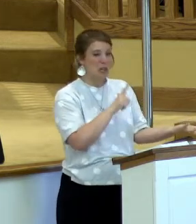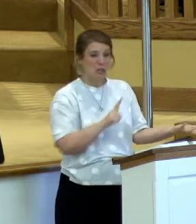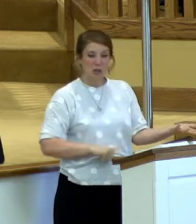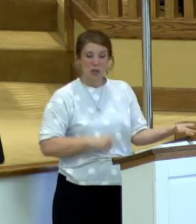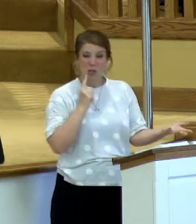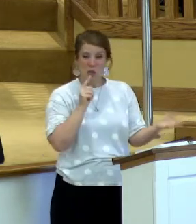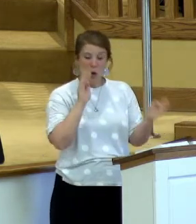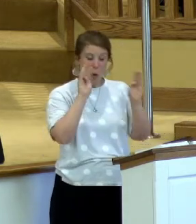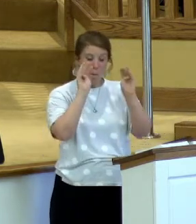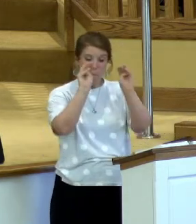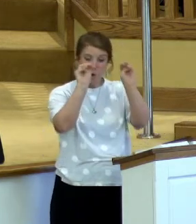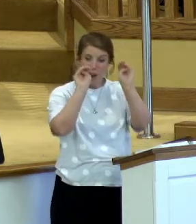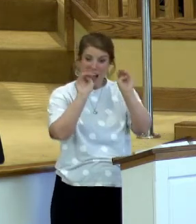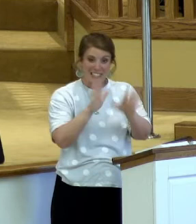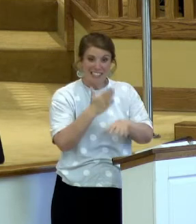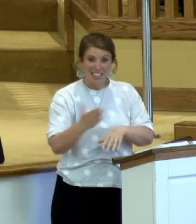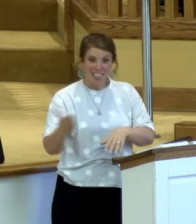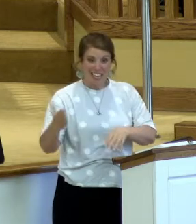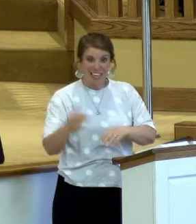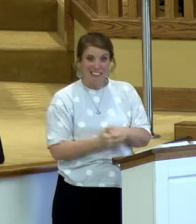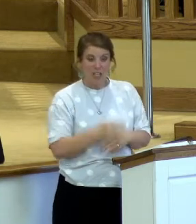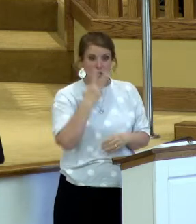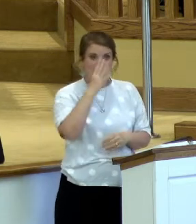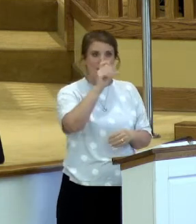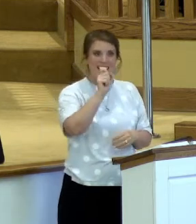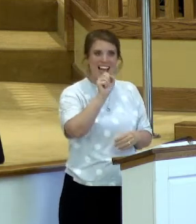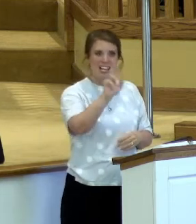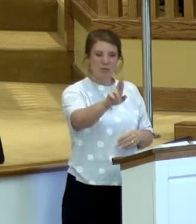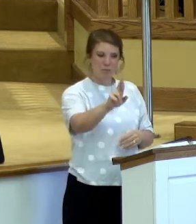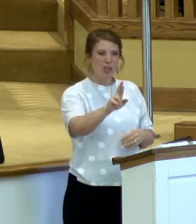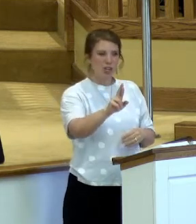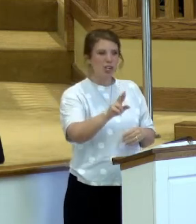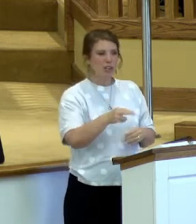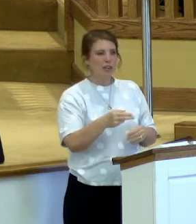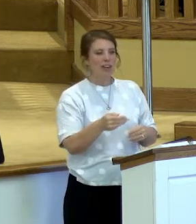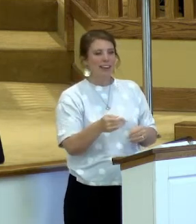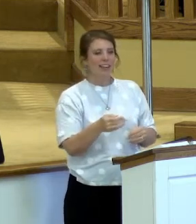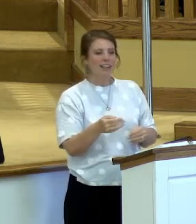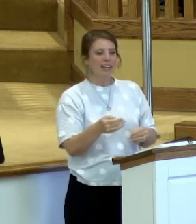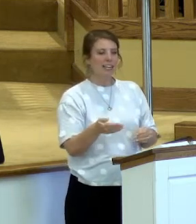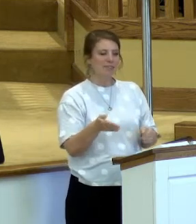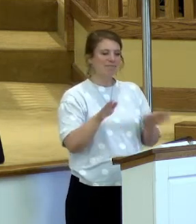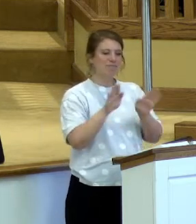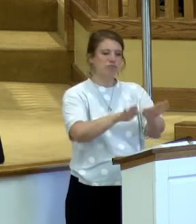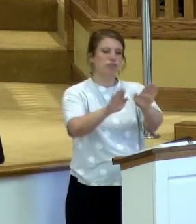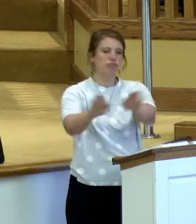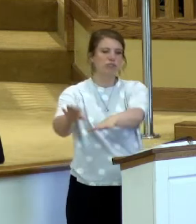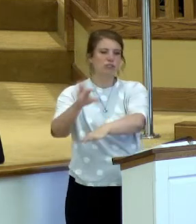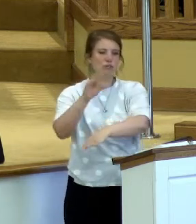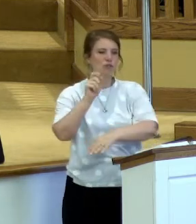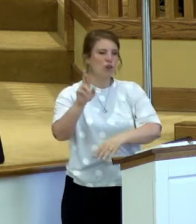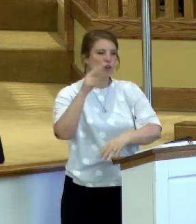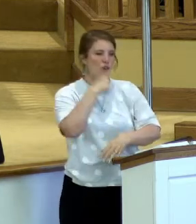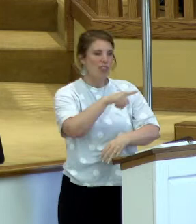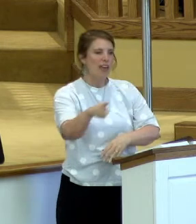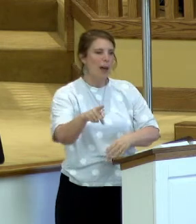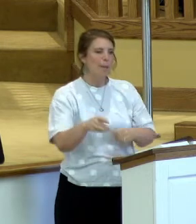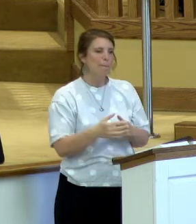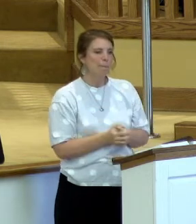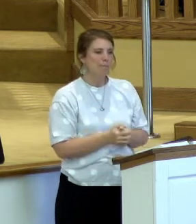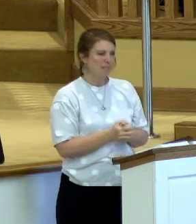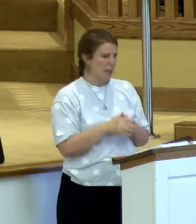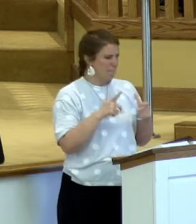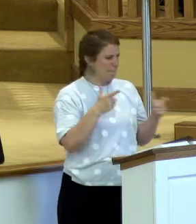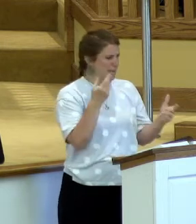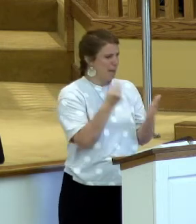miraculous things. And so he said, thank you. And then I got to see the Caspers, too. They were here for the weekend because he laid flooring for them all week, and they kept them over. And some of the